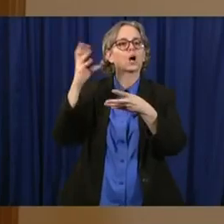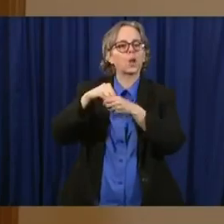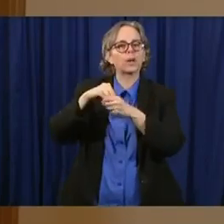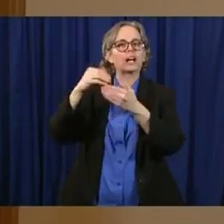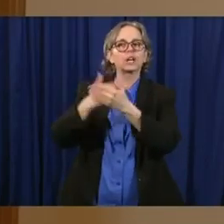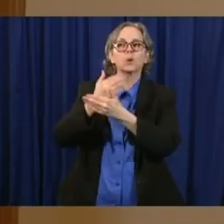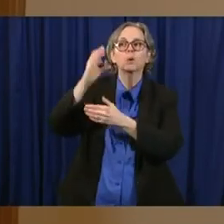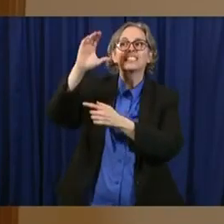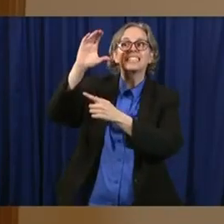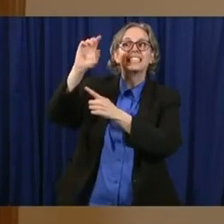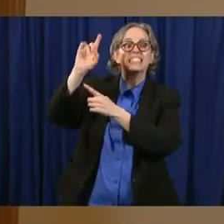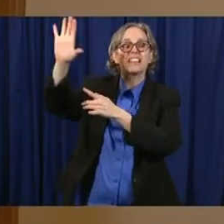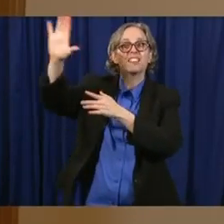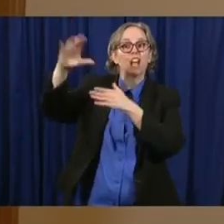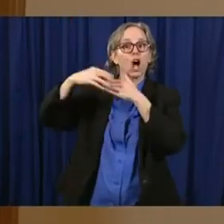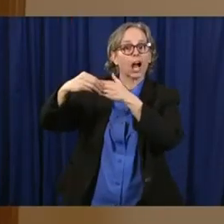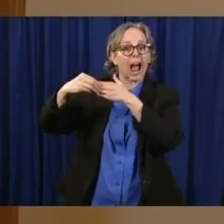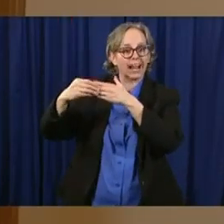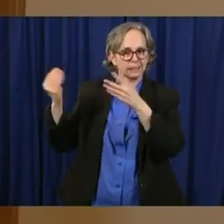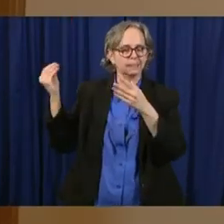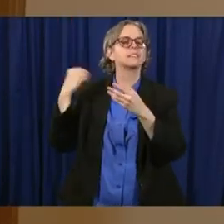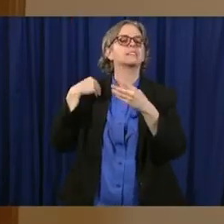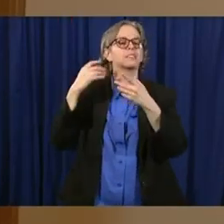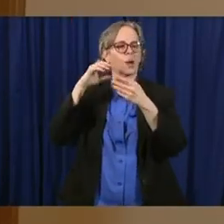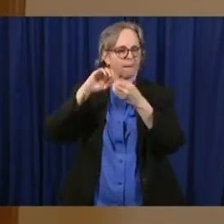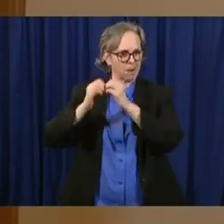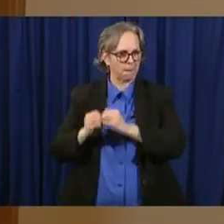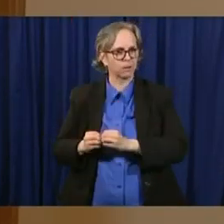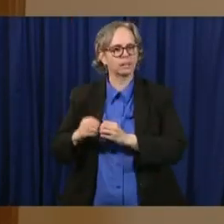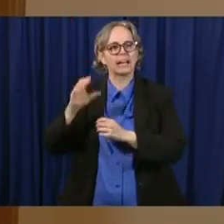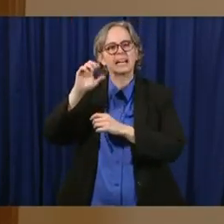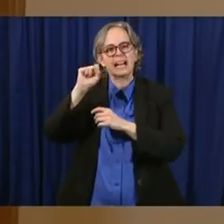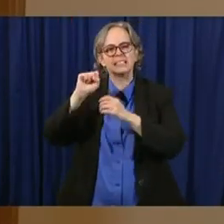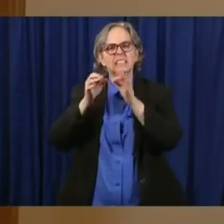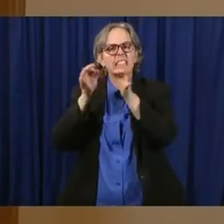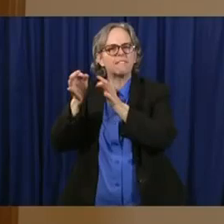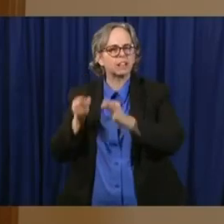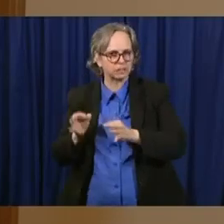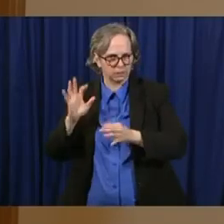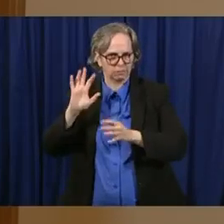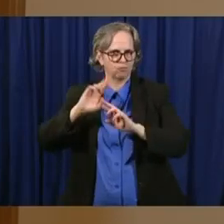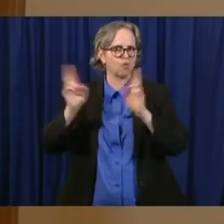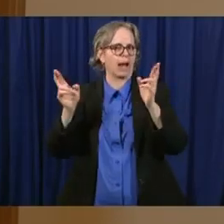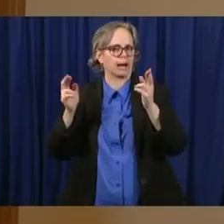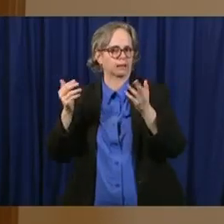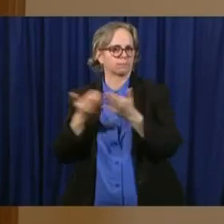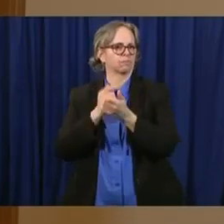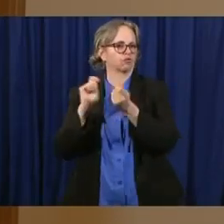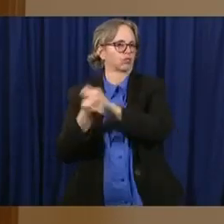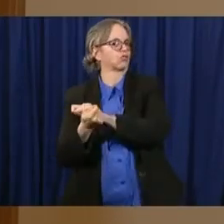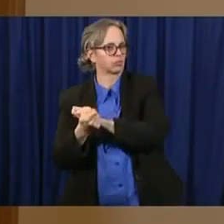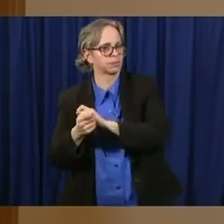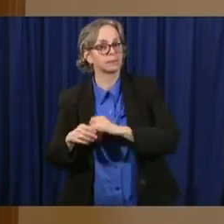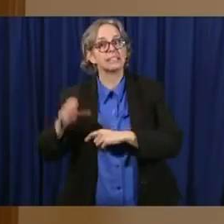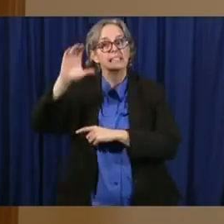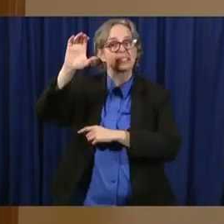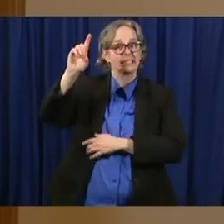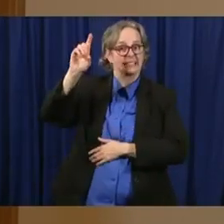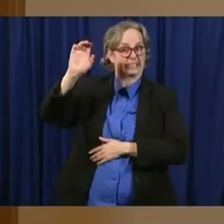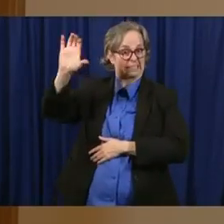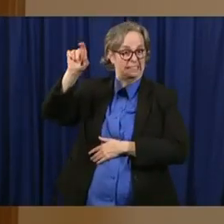it. Just by way of background, case definitions by the CDC, which guide how states count